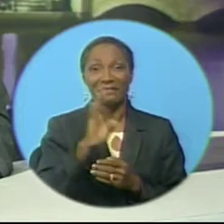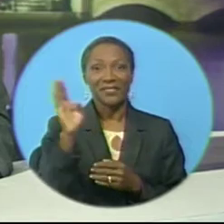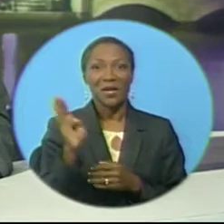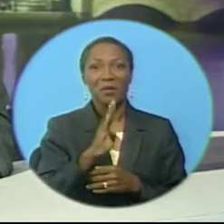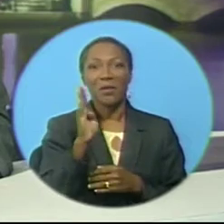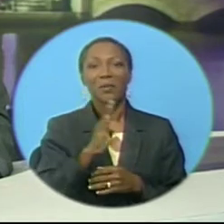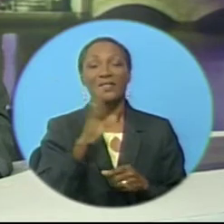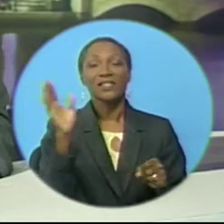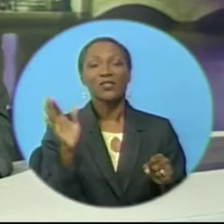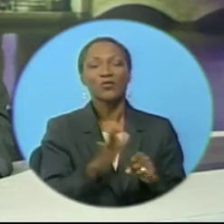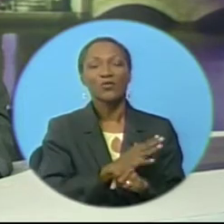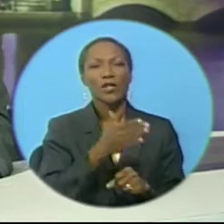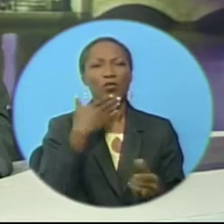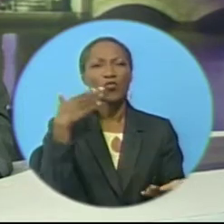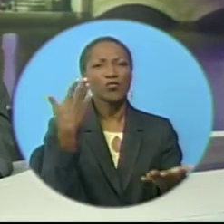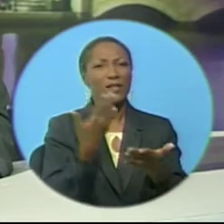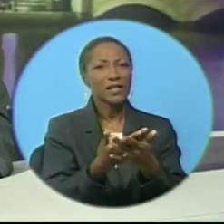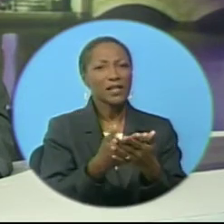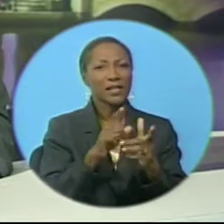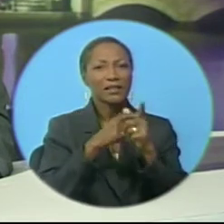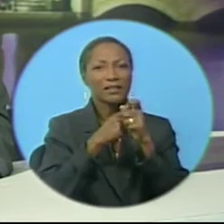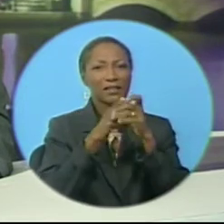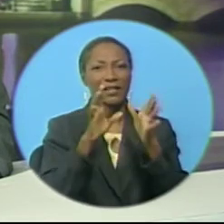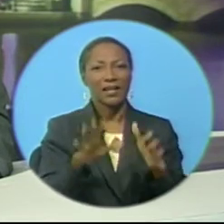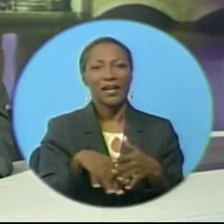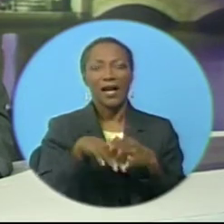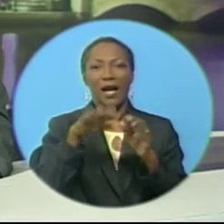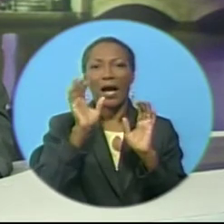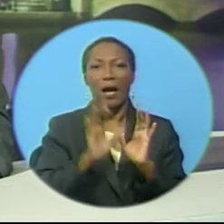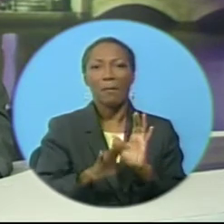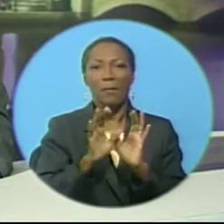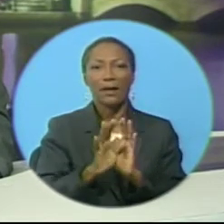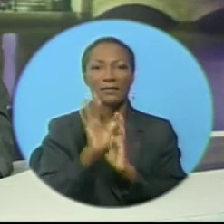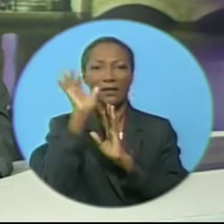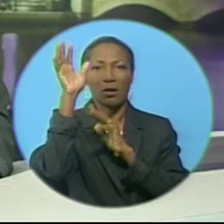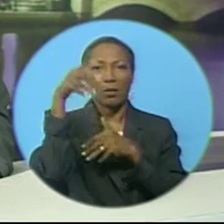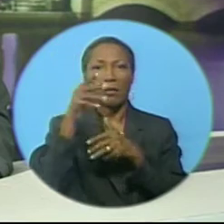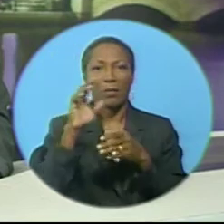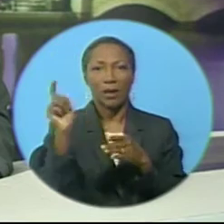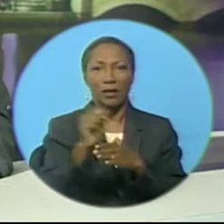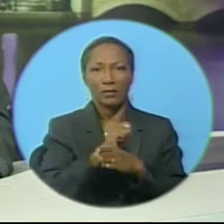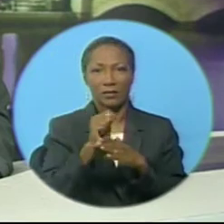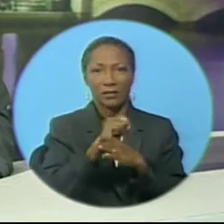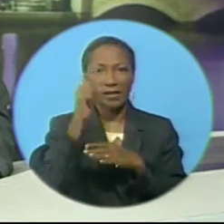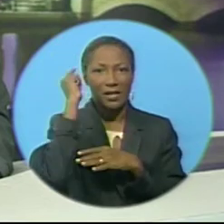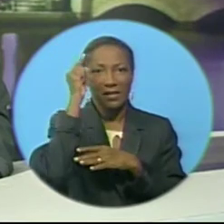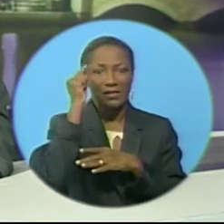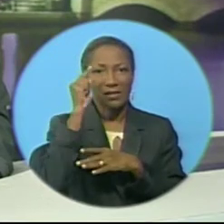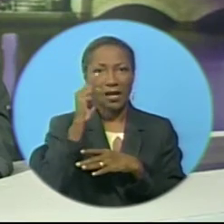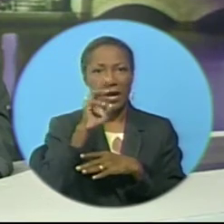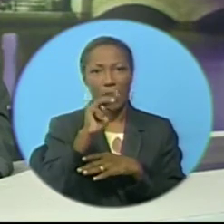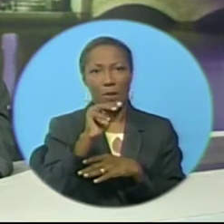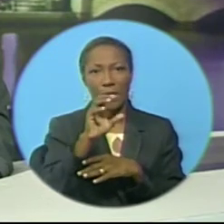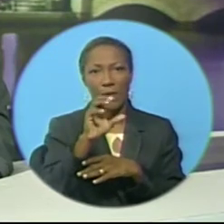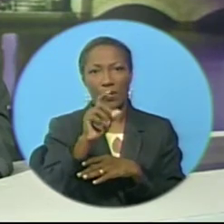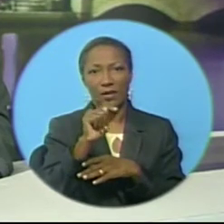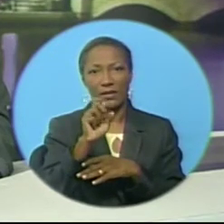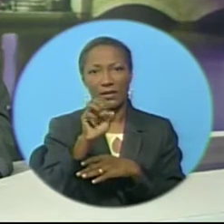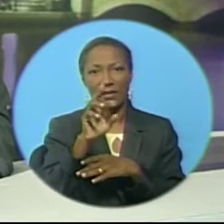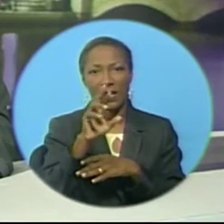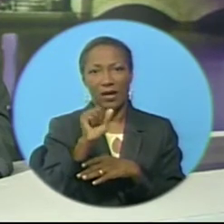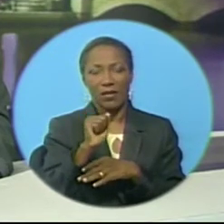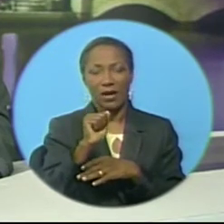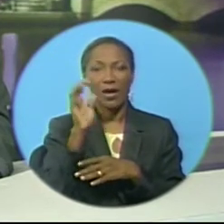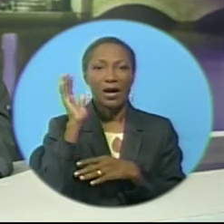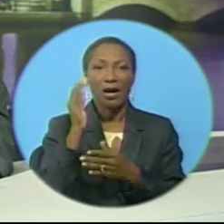Barbados is full of talented athletes, and basketball coach and academy instructor Zahir Matara intends to help nurture and develop this